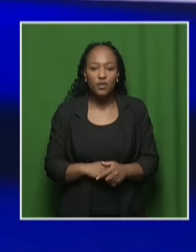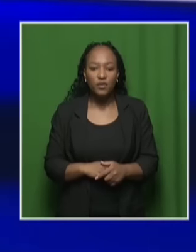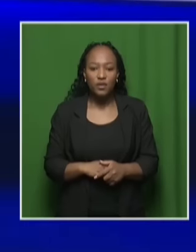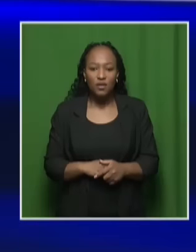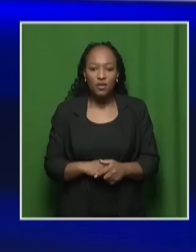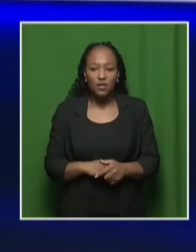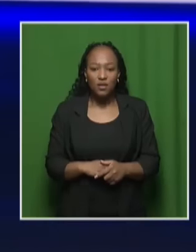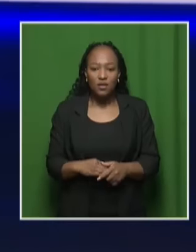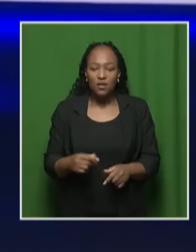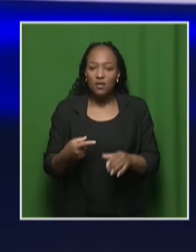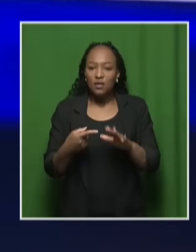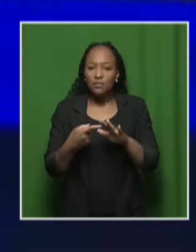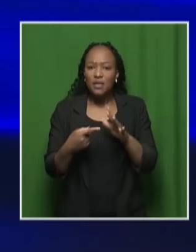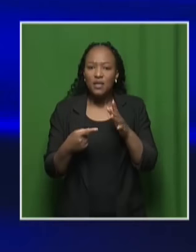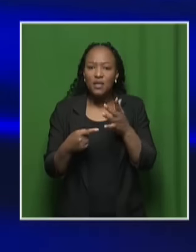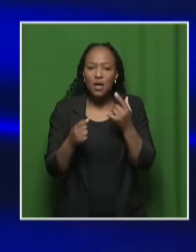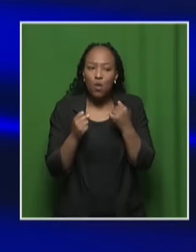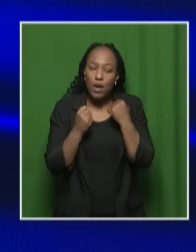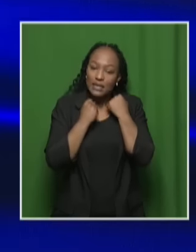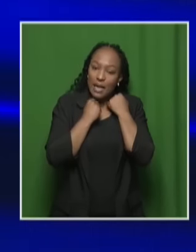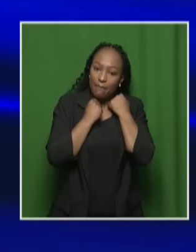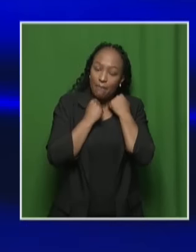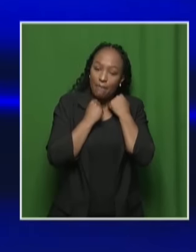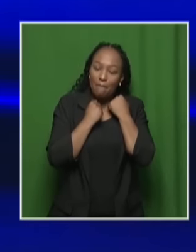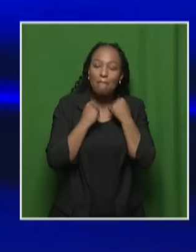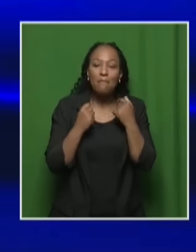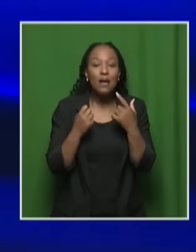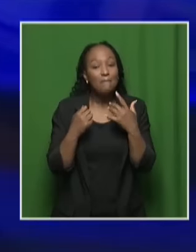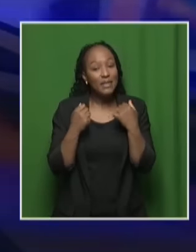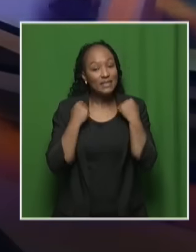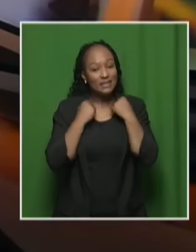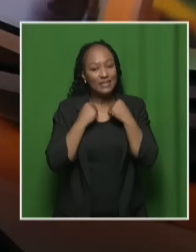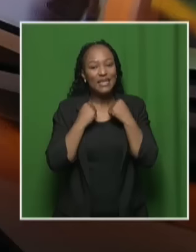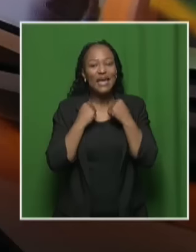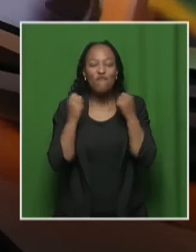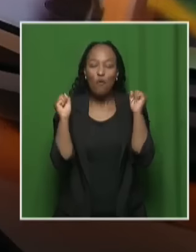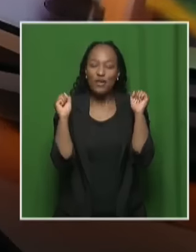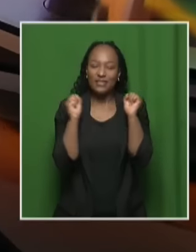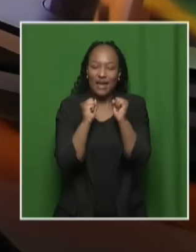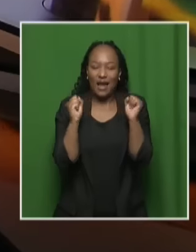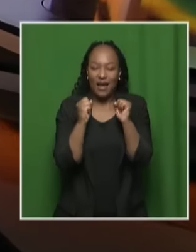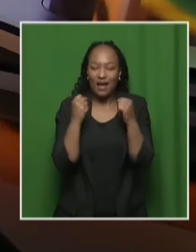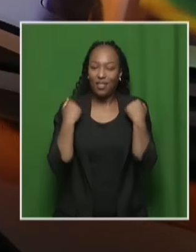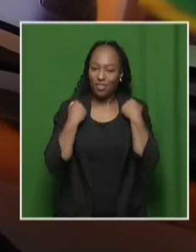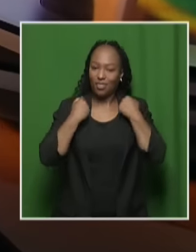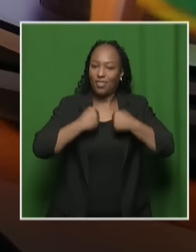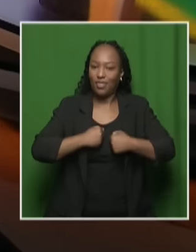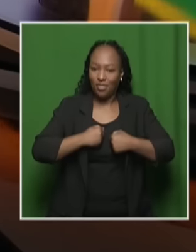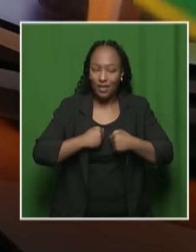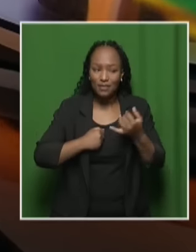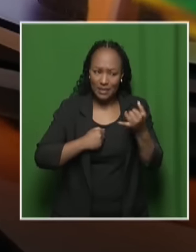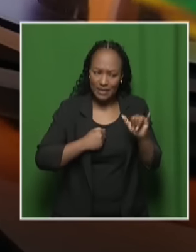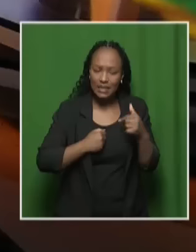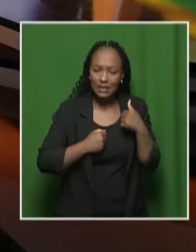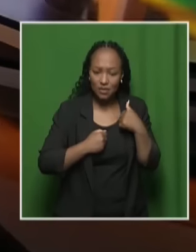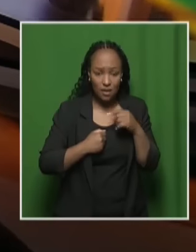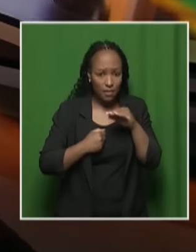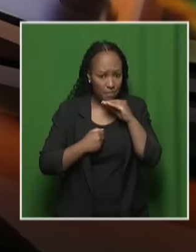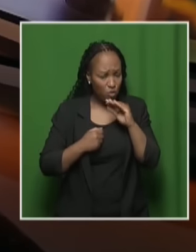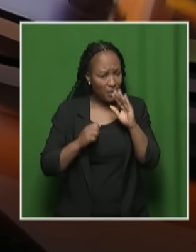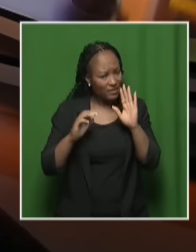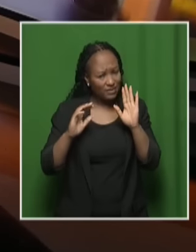still sleeping in winter pajamas, at least I am. But does this mean that we should